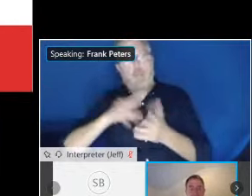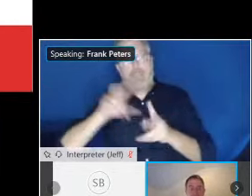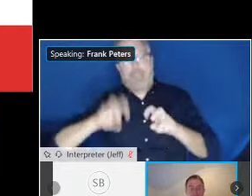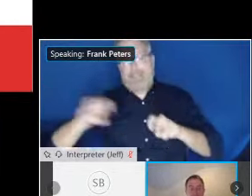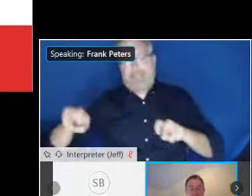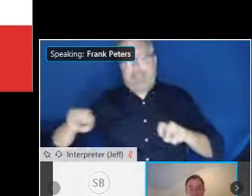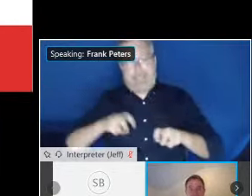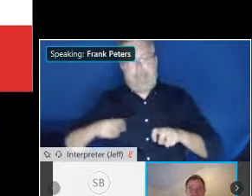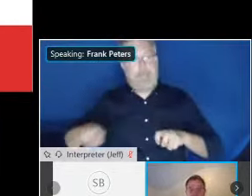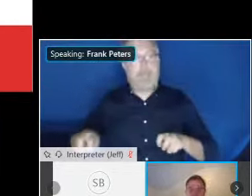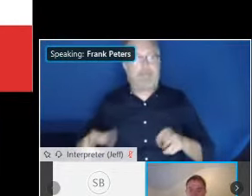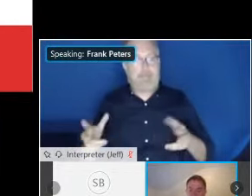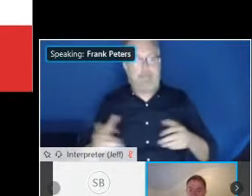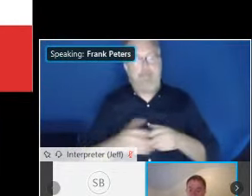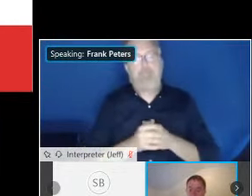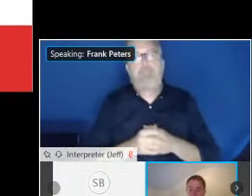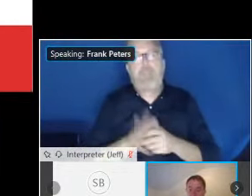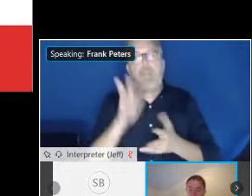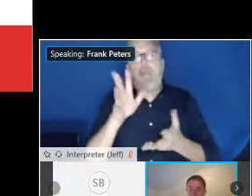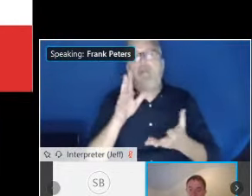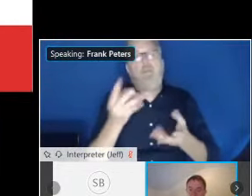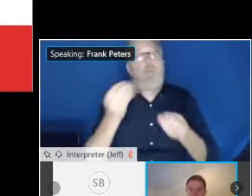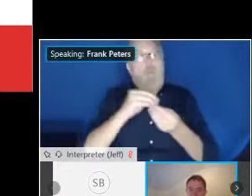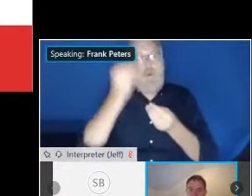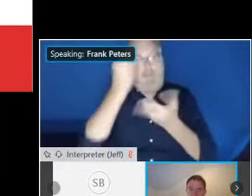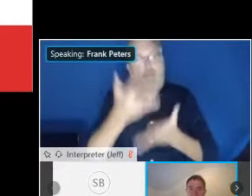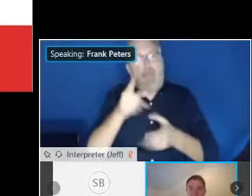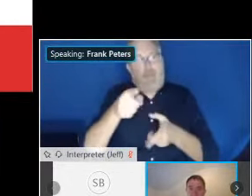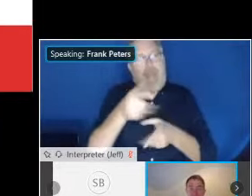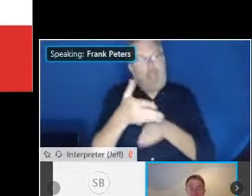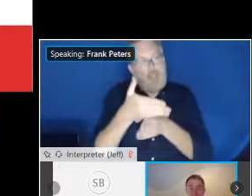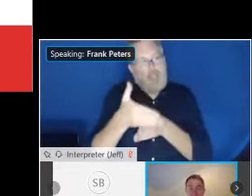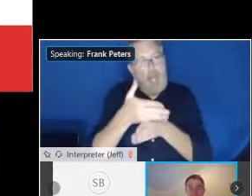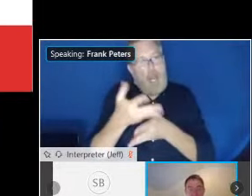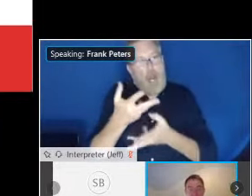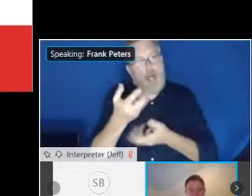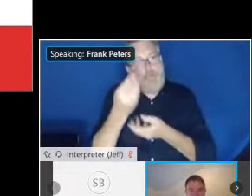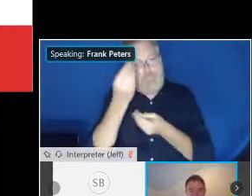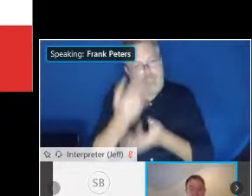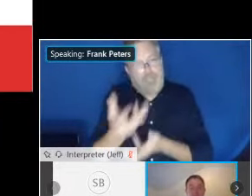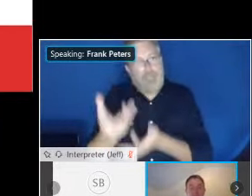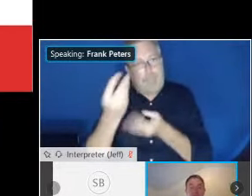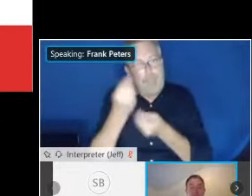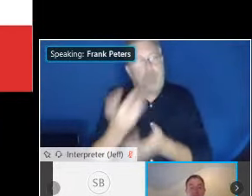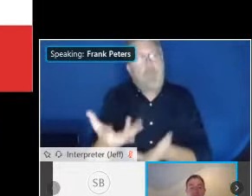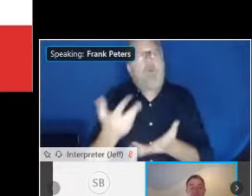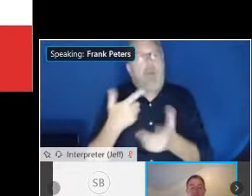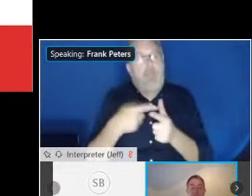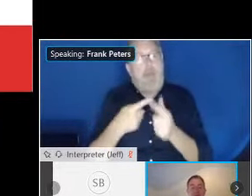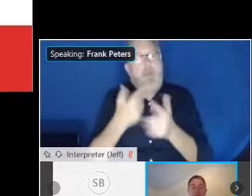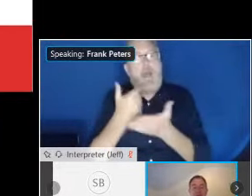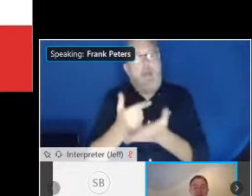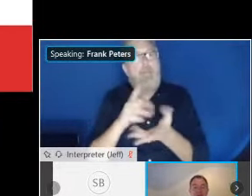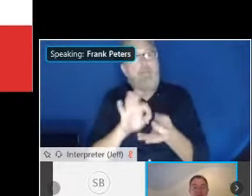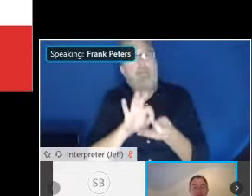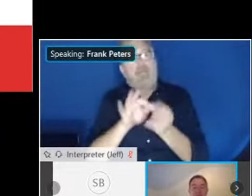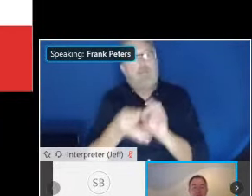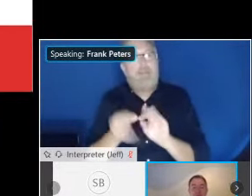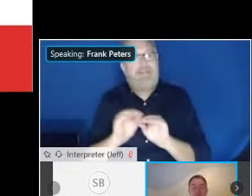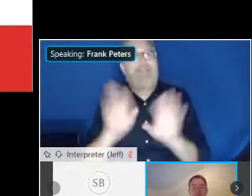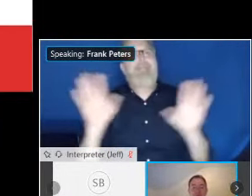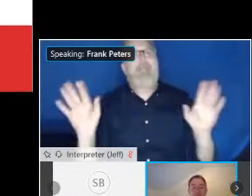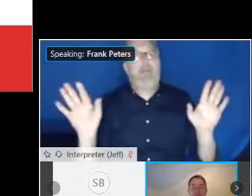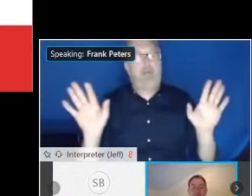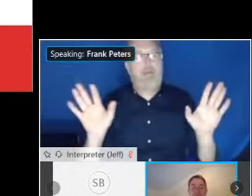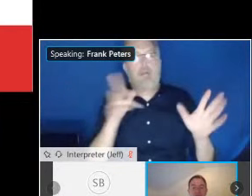to go through. If you can make that information so they can look at that and interpret it clearly without coming back